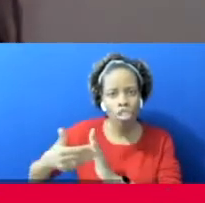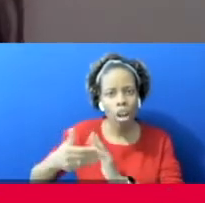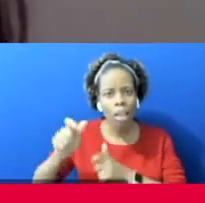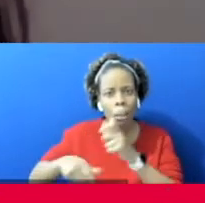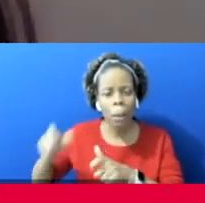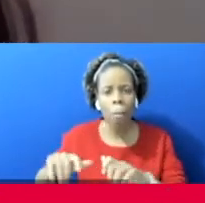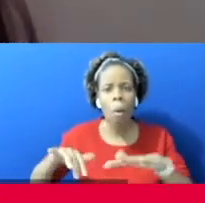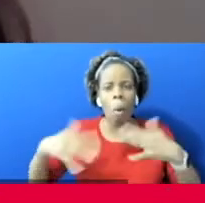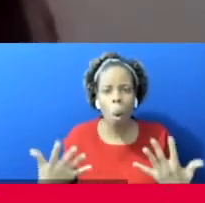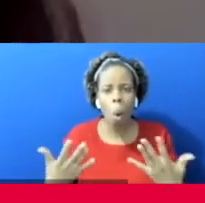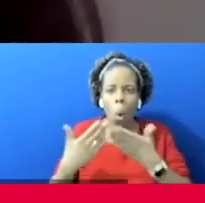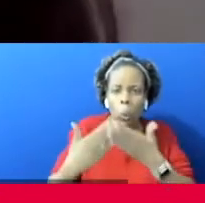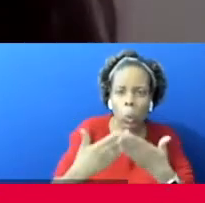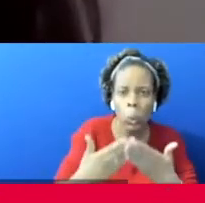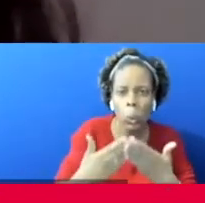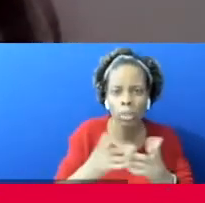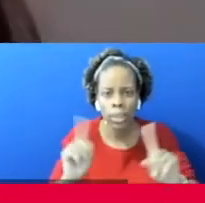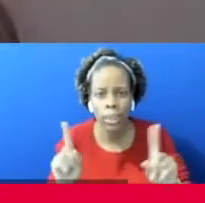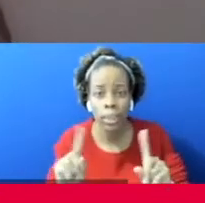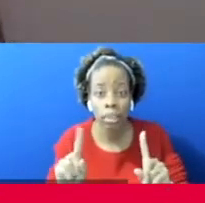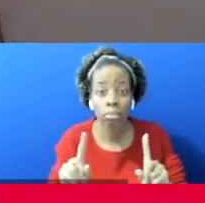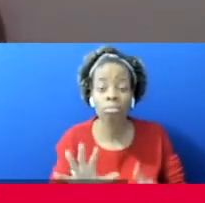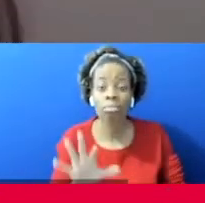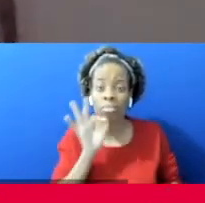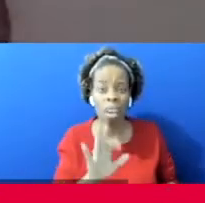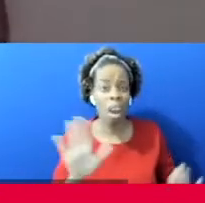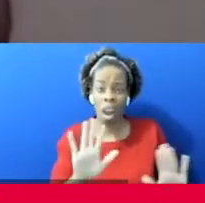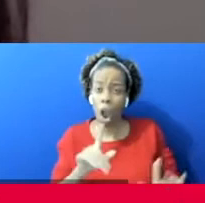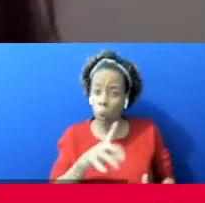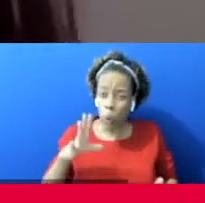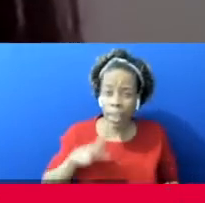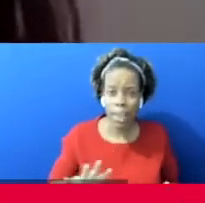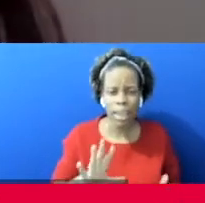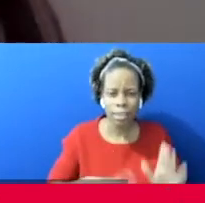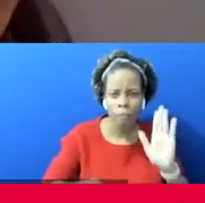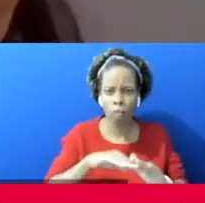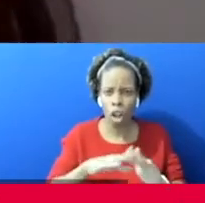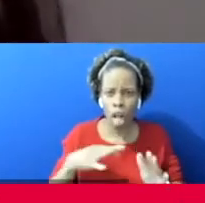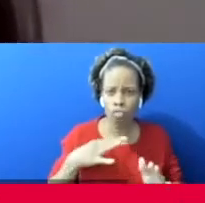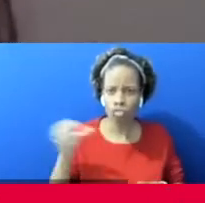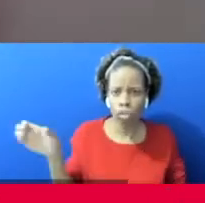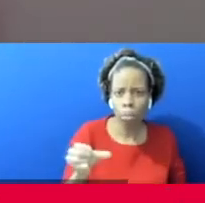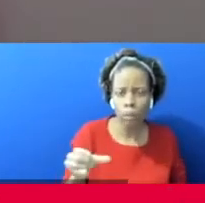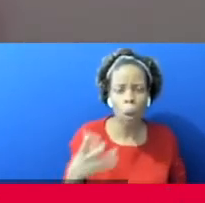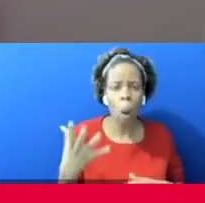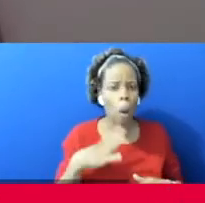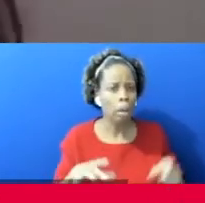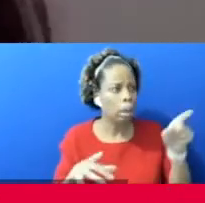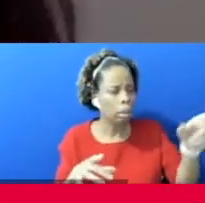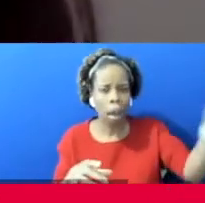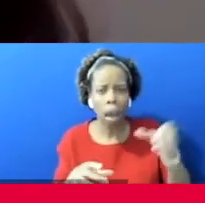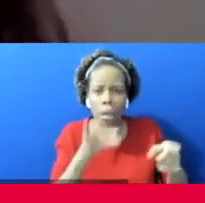place, like, oh, you know, no, we need a representative from each of these groups to be fair, to be equal. We need a particular member of staff to be present in this